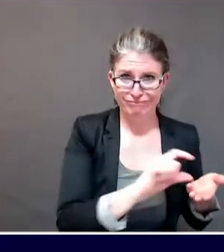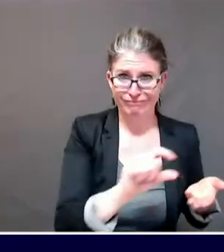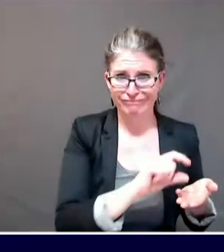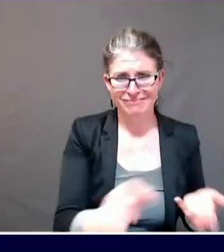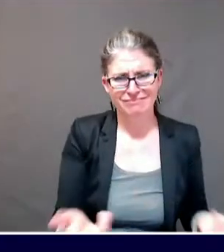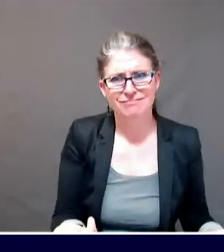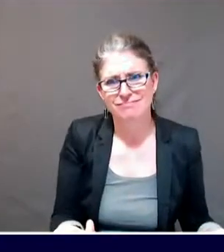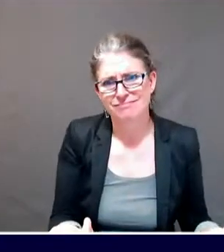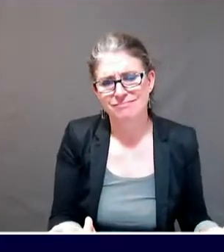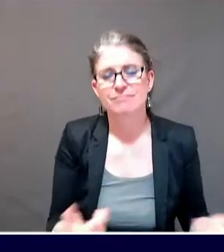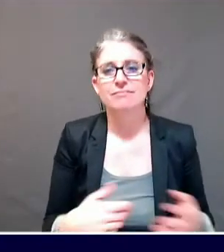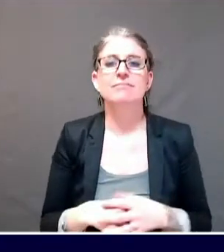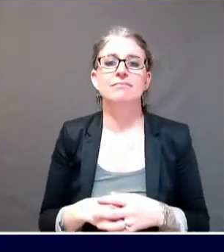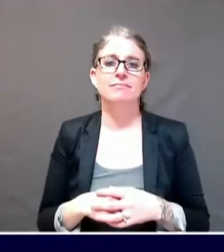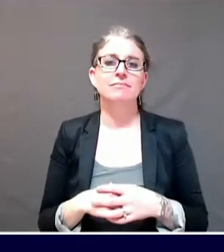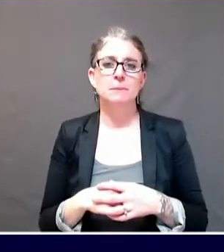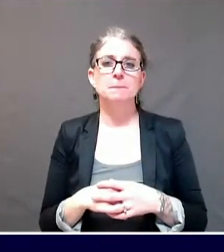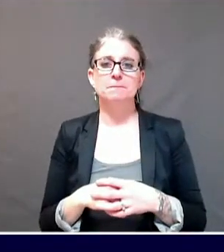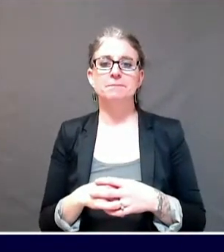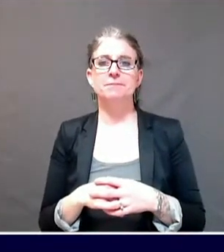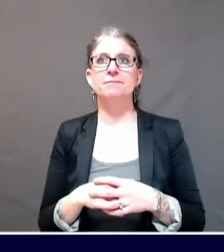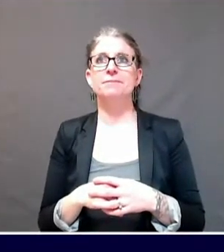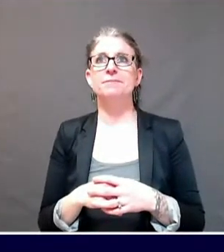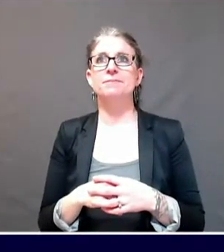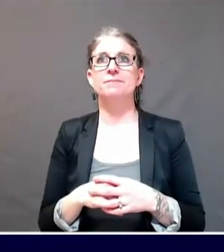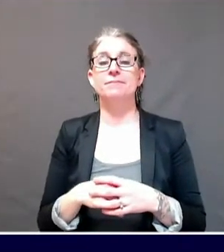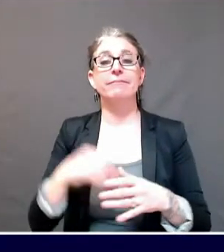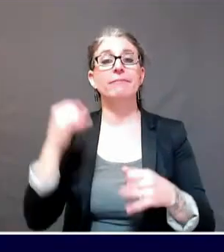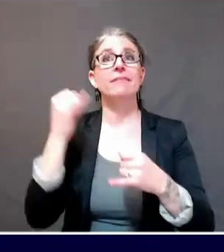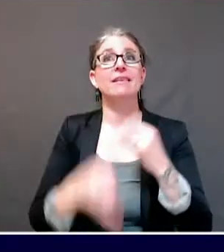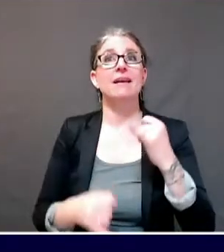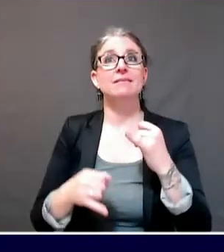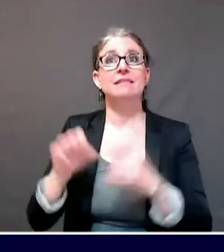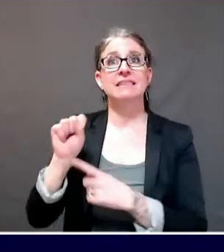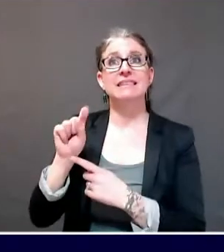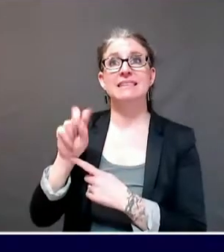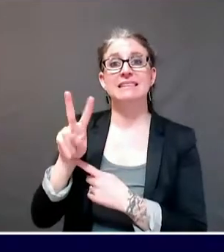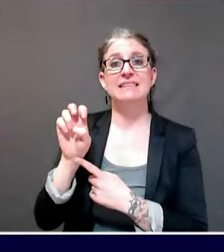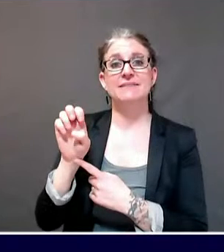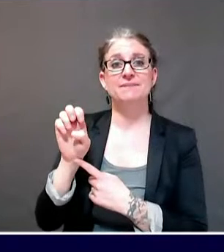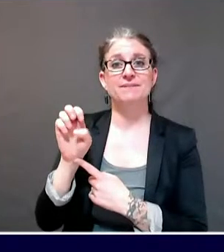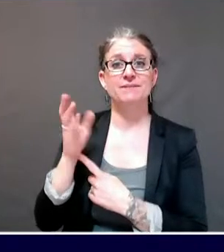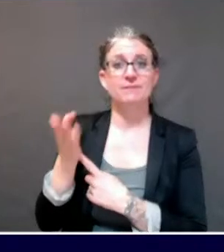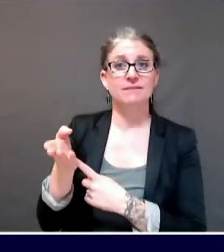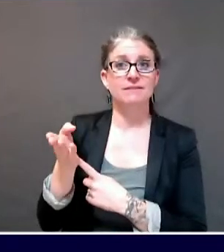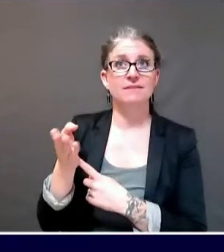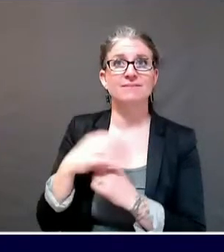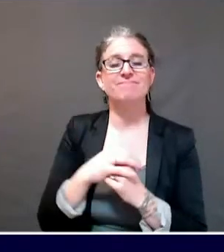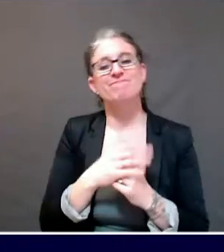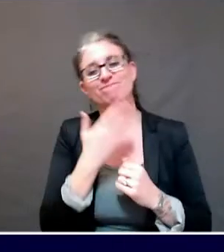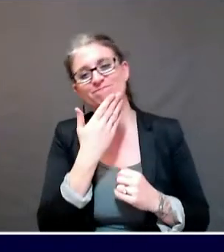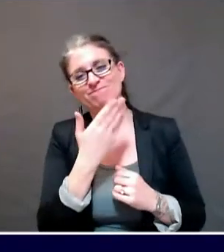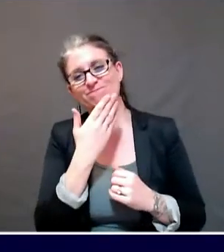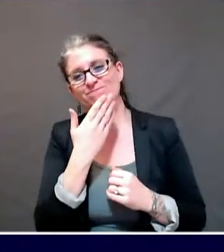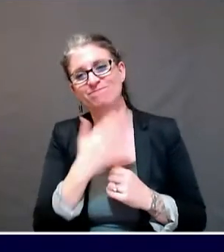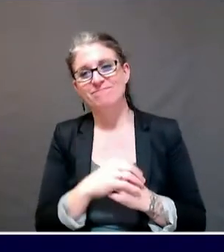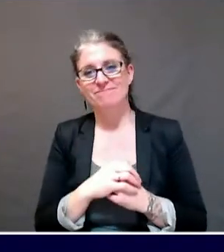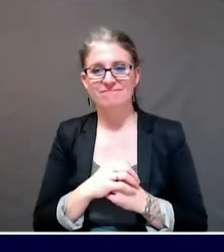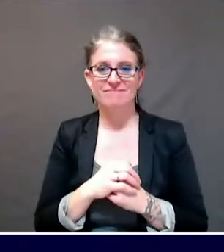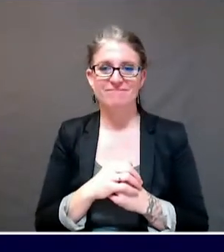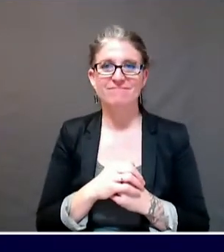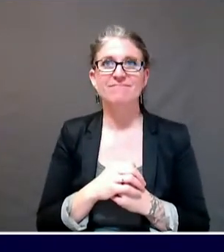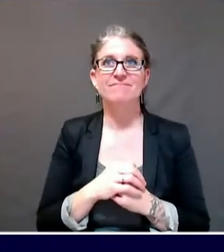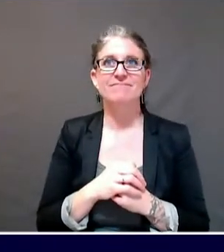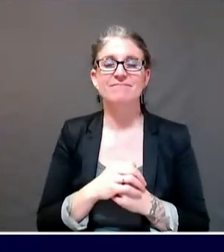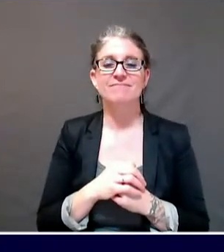And I'm going to turn it over to Steve Missler to wrap us up for the afternoon. Thanks, Dr. Shah. Just building off